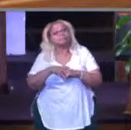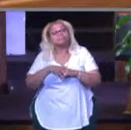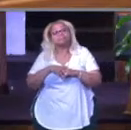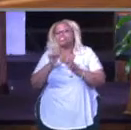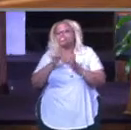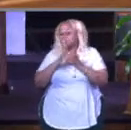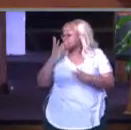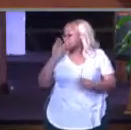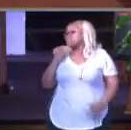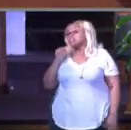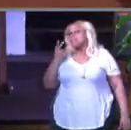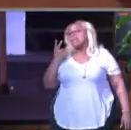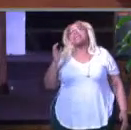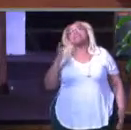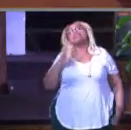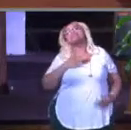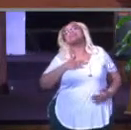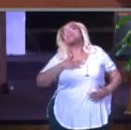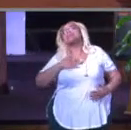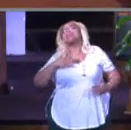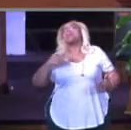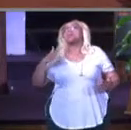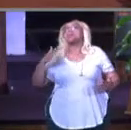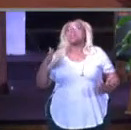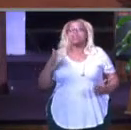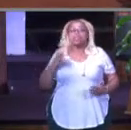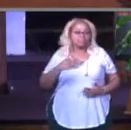Say, he was sleeping. Yeah, he was breathing.